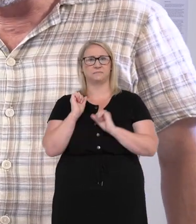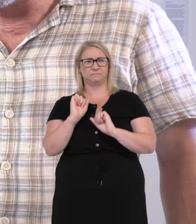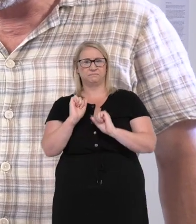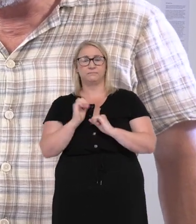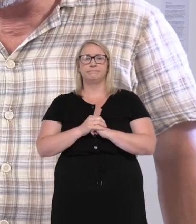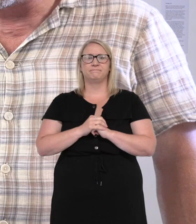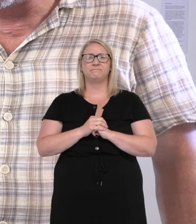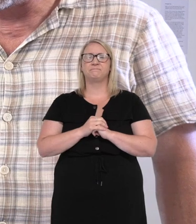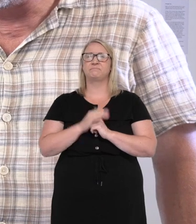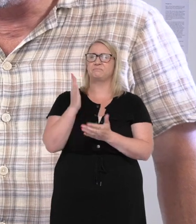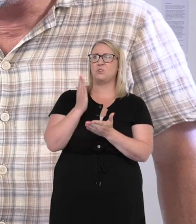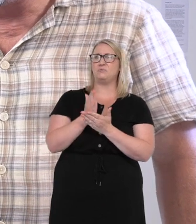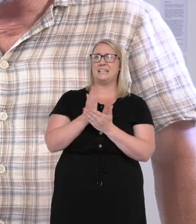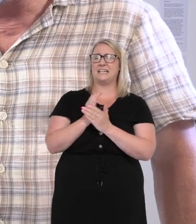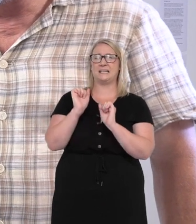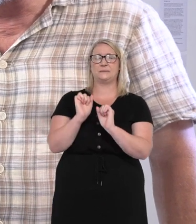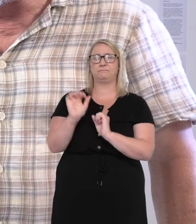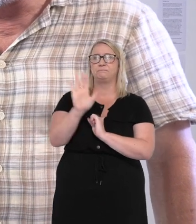He doesn't speak